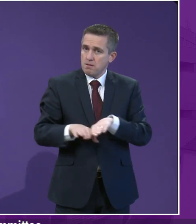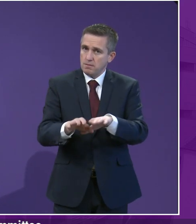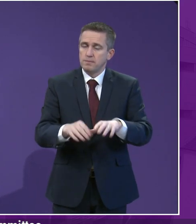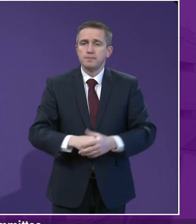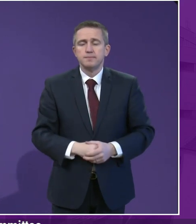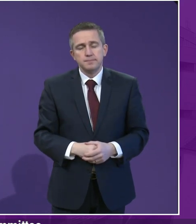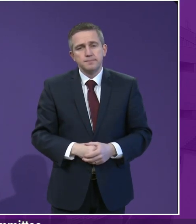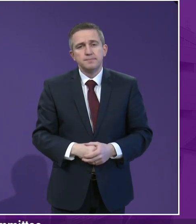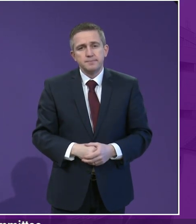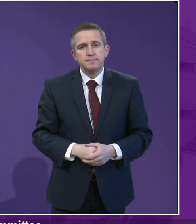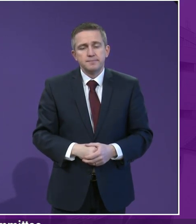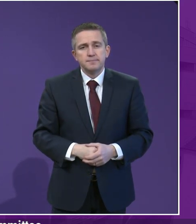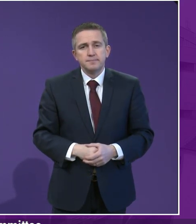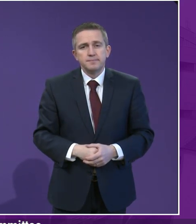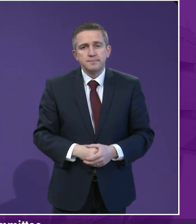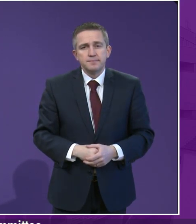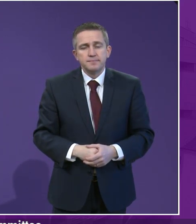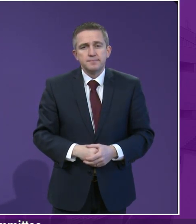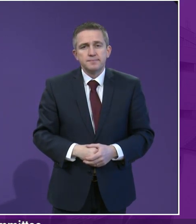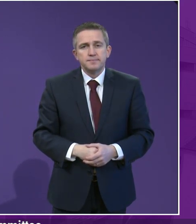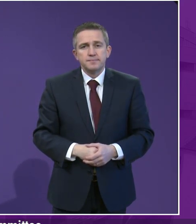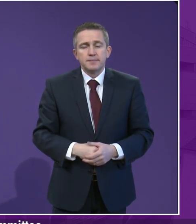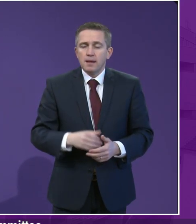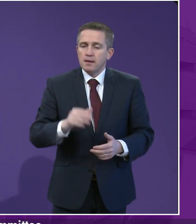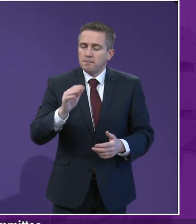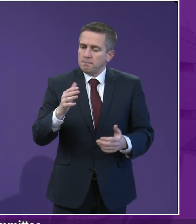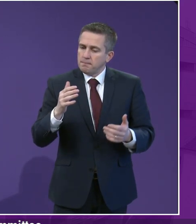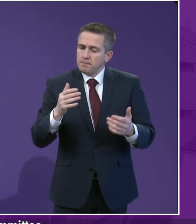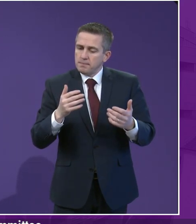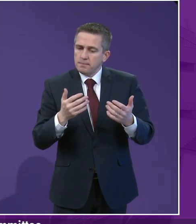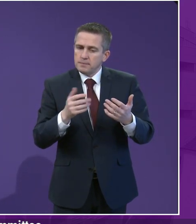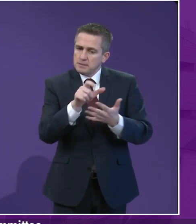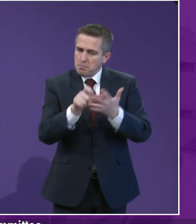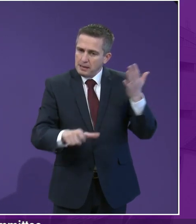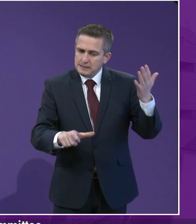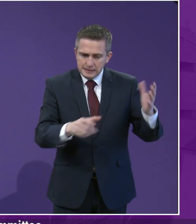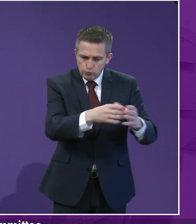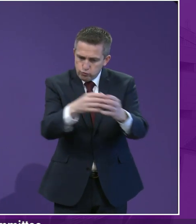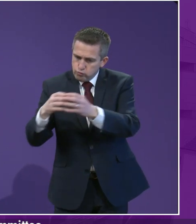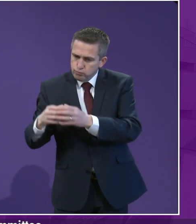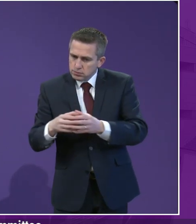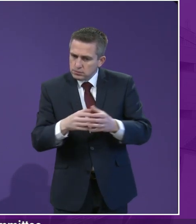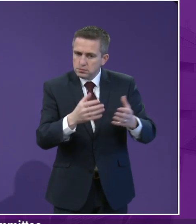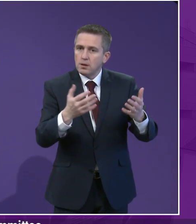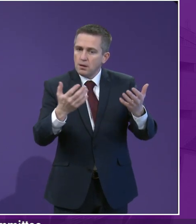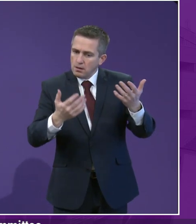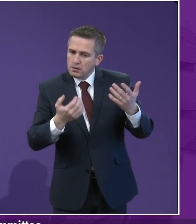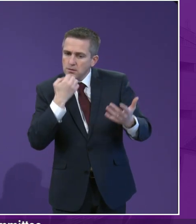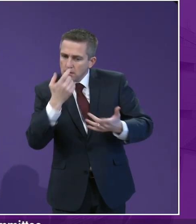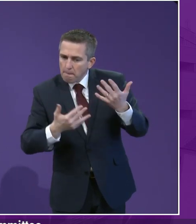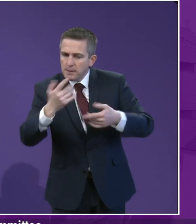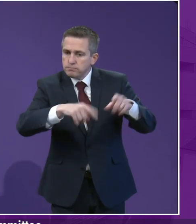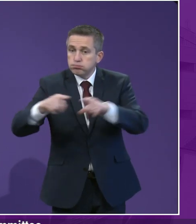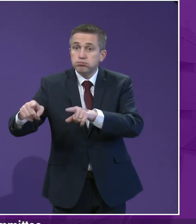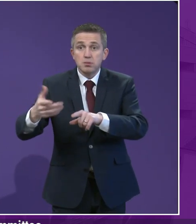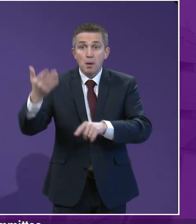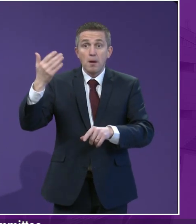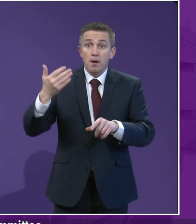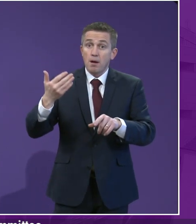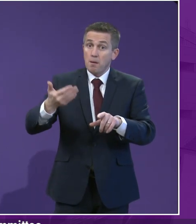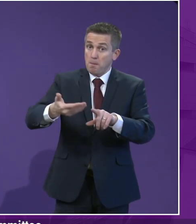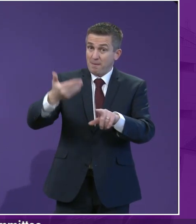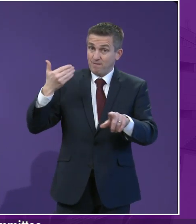with that. In terms of a hierarchy of help for disabilities, there doesn't seem to be one. Certainly at our university, I don't know about the experiences